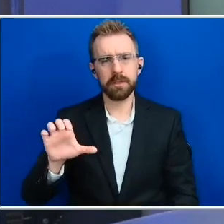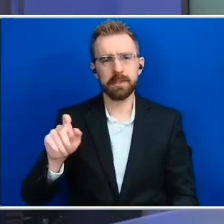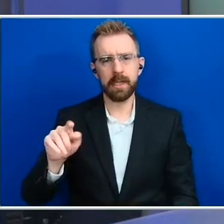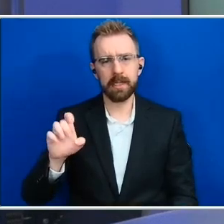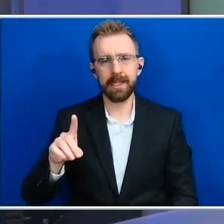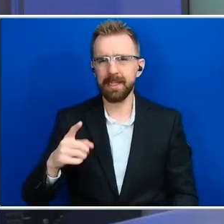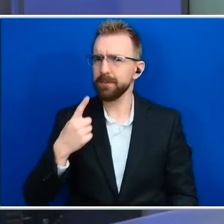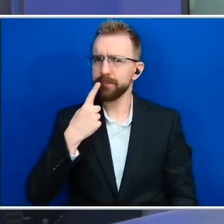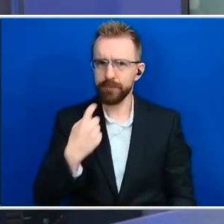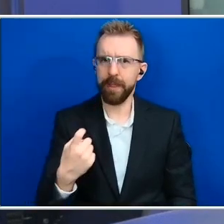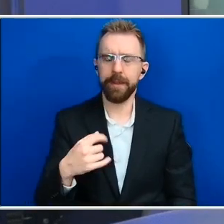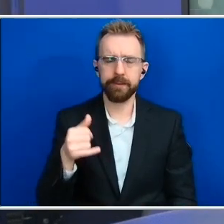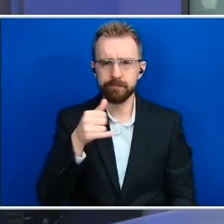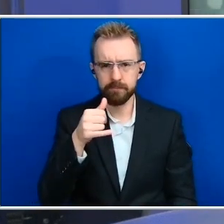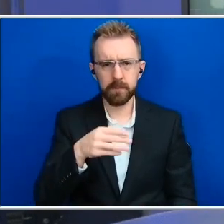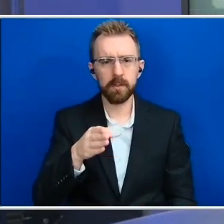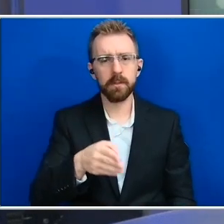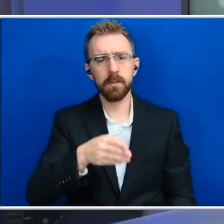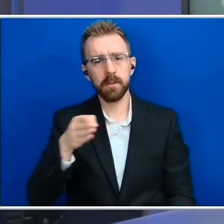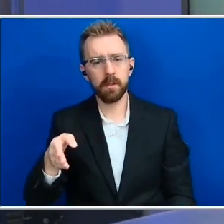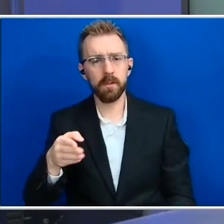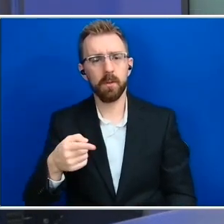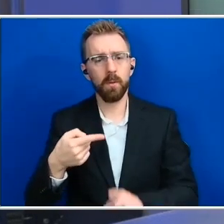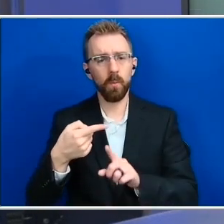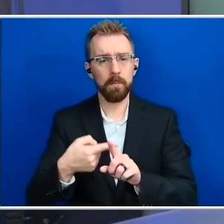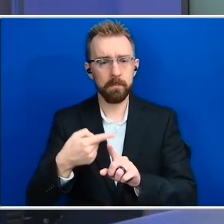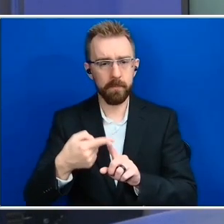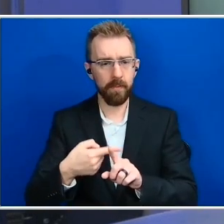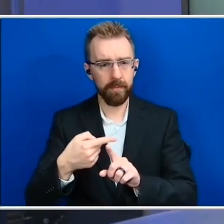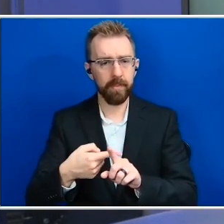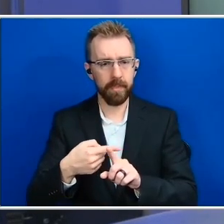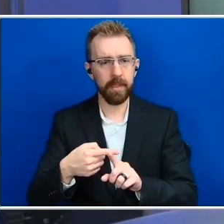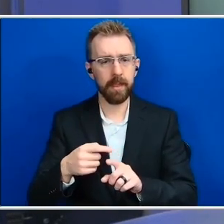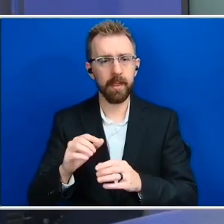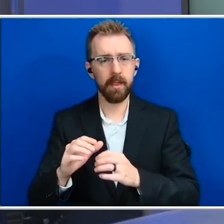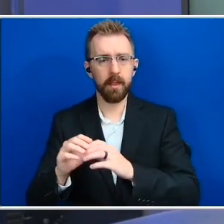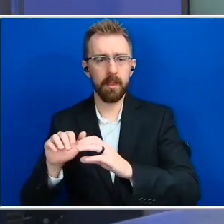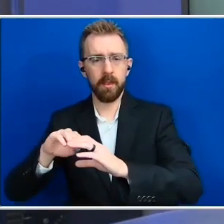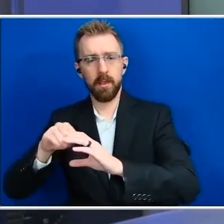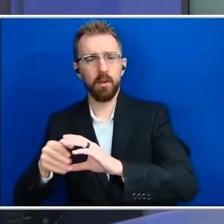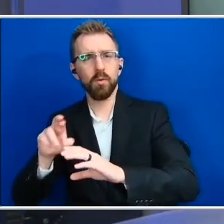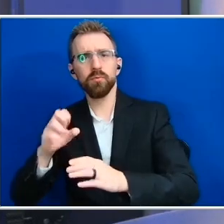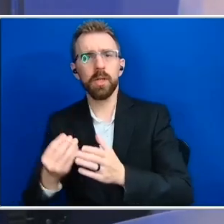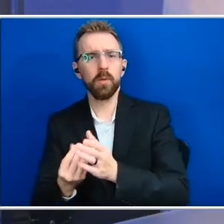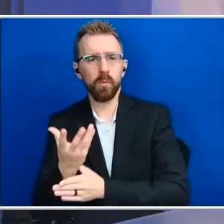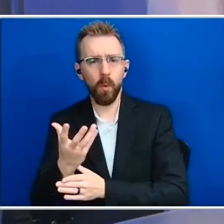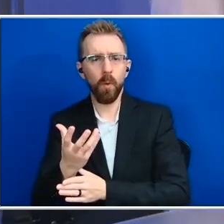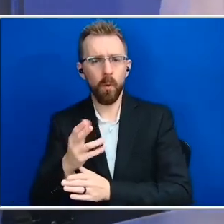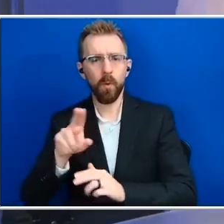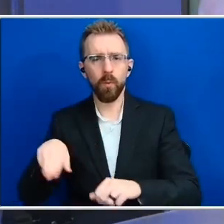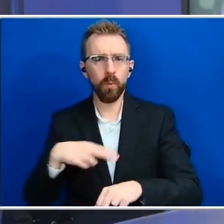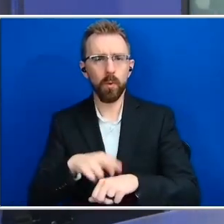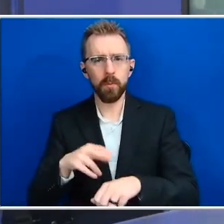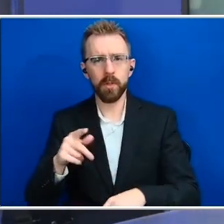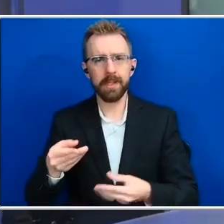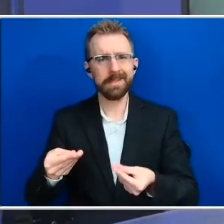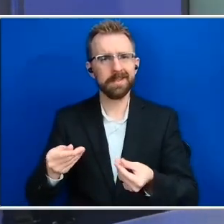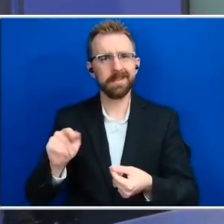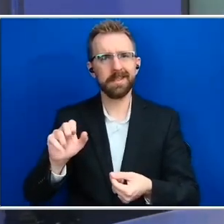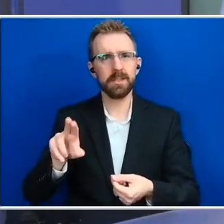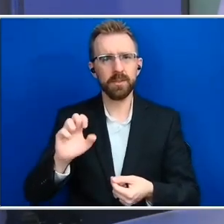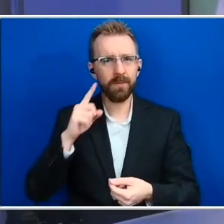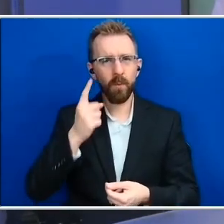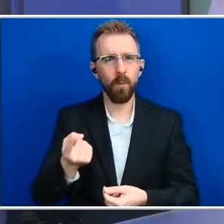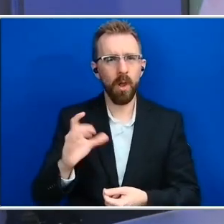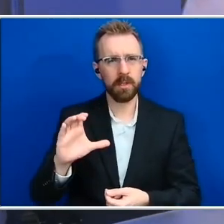then here, after 1 month, it regrow, the normal tissue regrow for about 1 centimeter, and at 6 months,